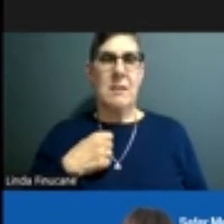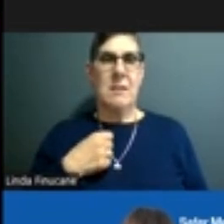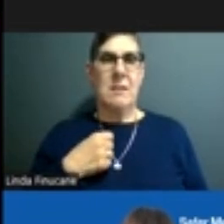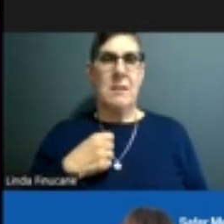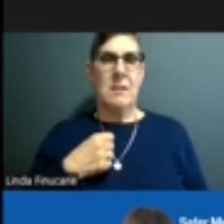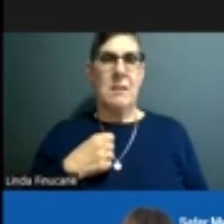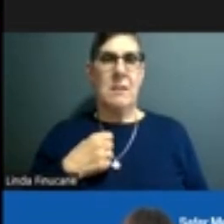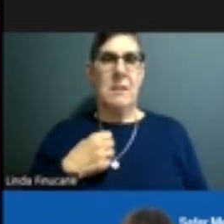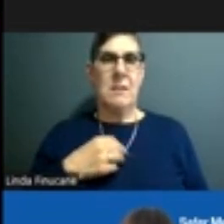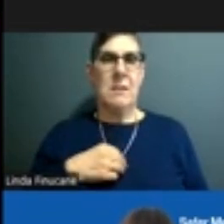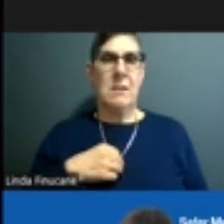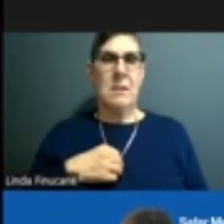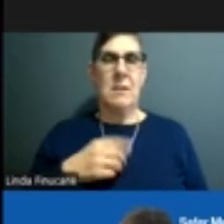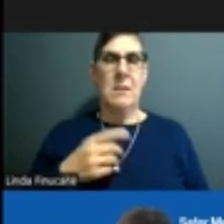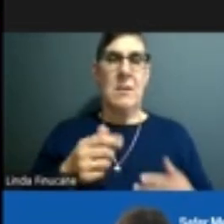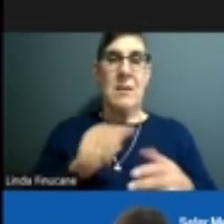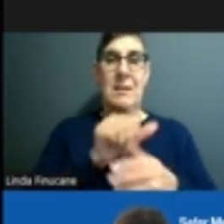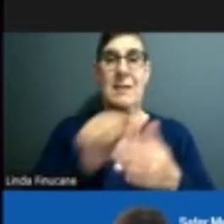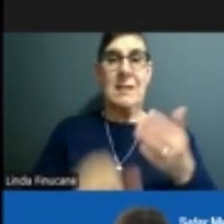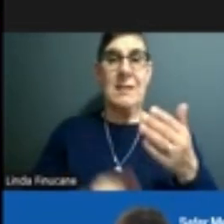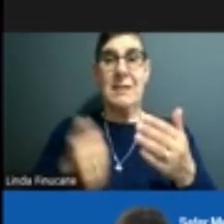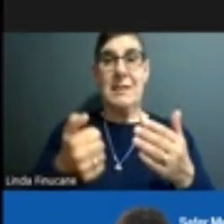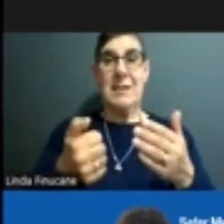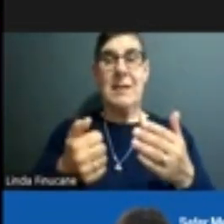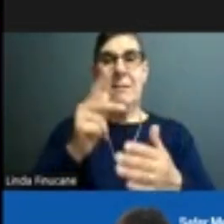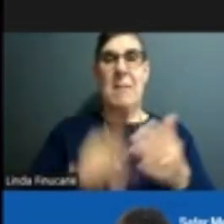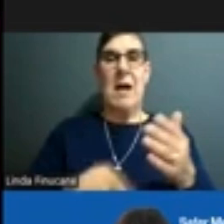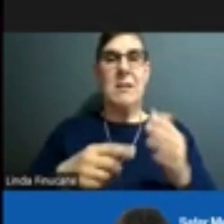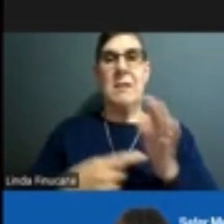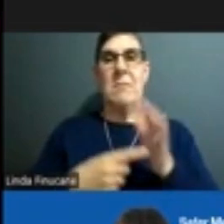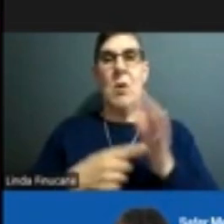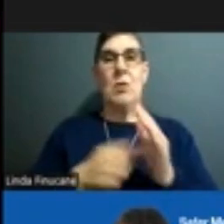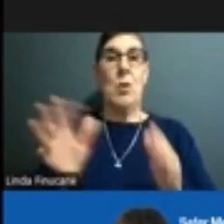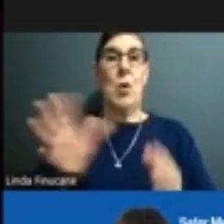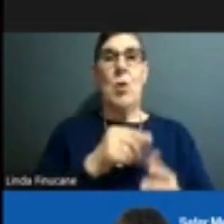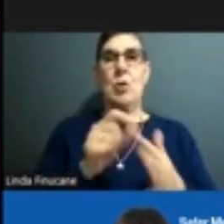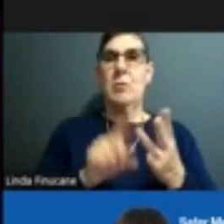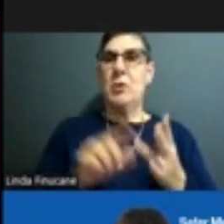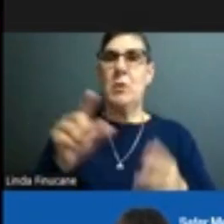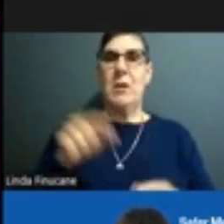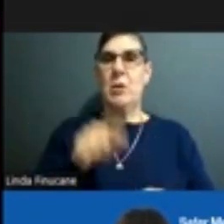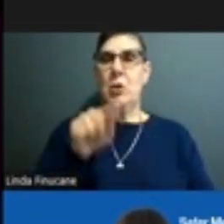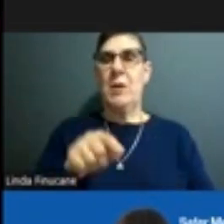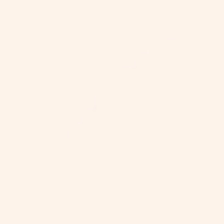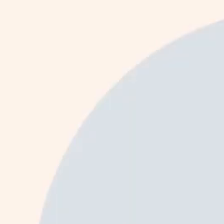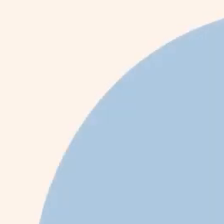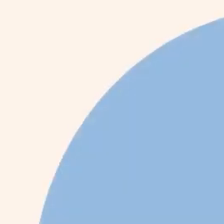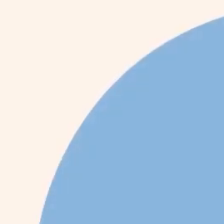tool, why those 6 parts are important and why we should all be doing them. Thank you.